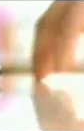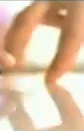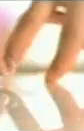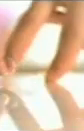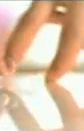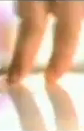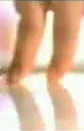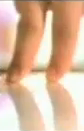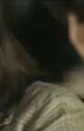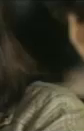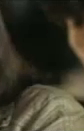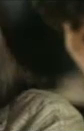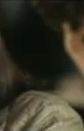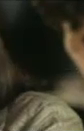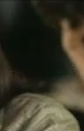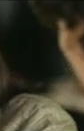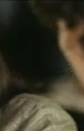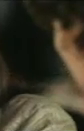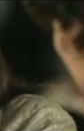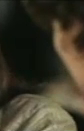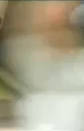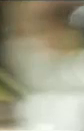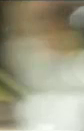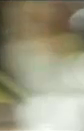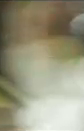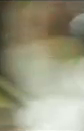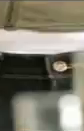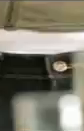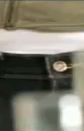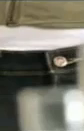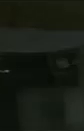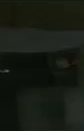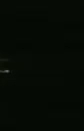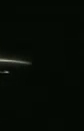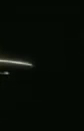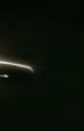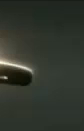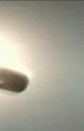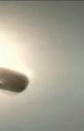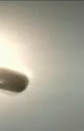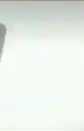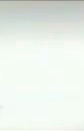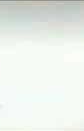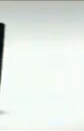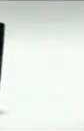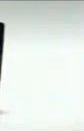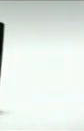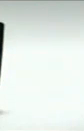You can't keep your hands off it. The new compact smartphone from Sony Ericsson, the Xperia X10 Mini.